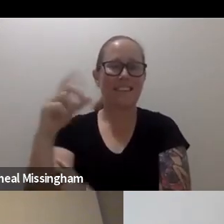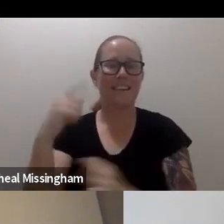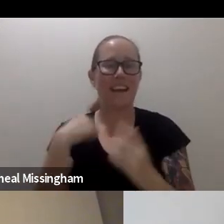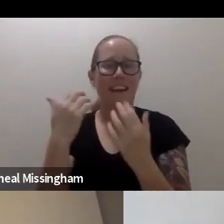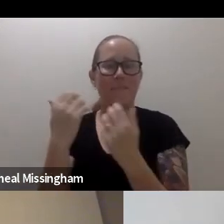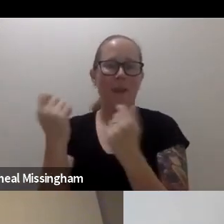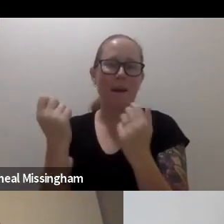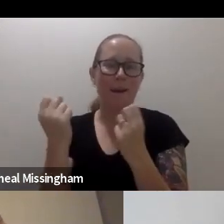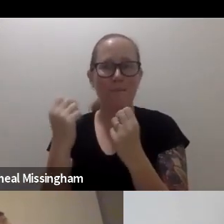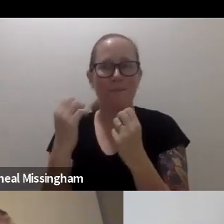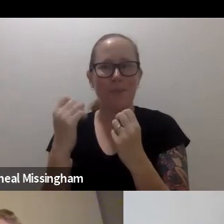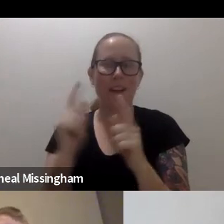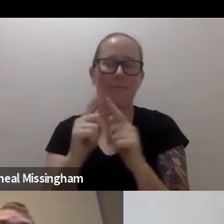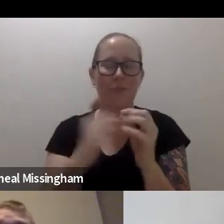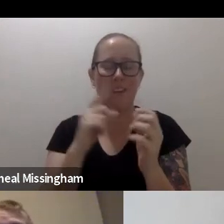I have,